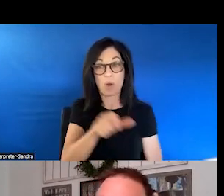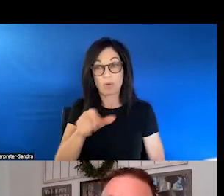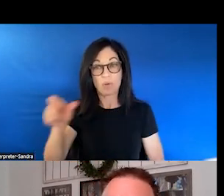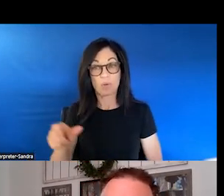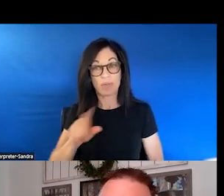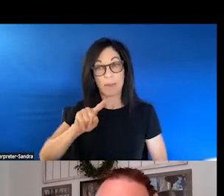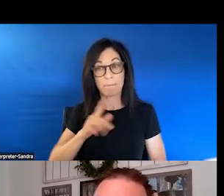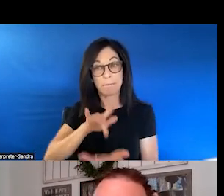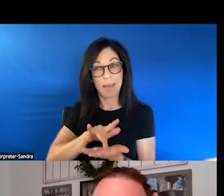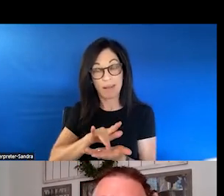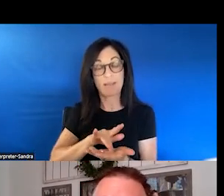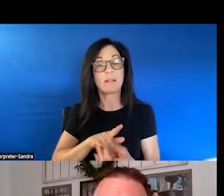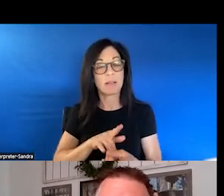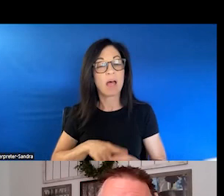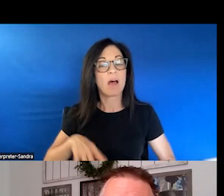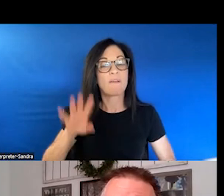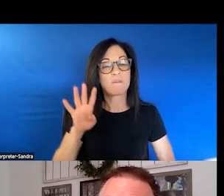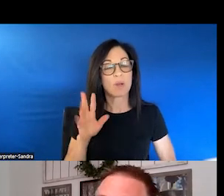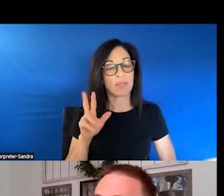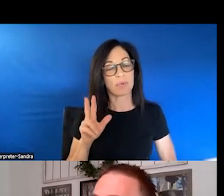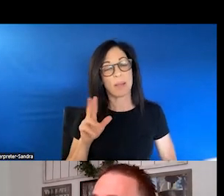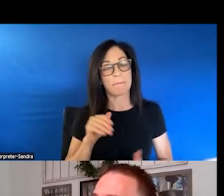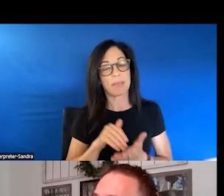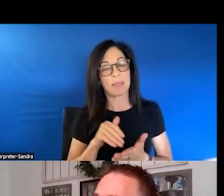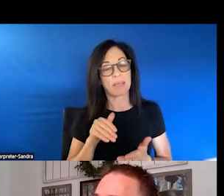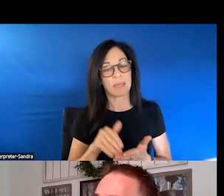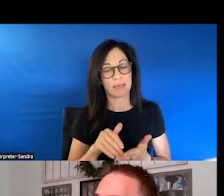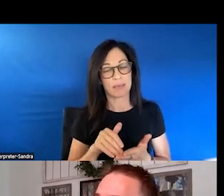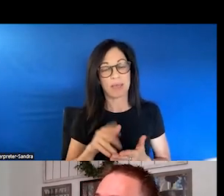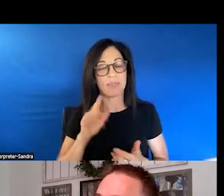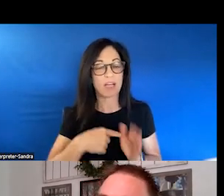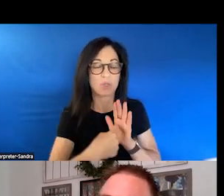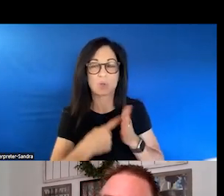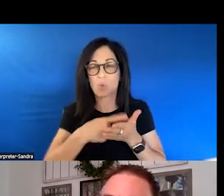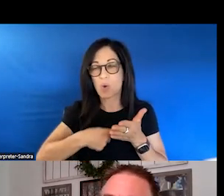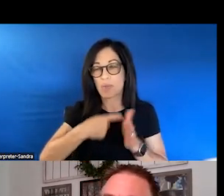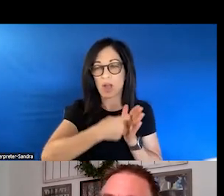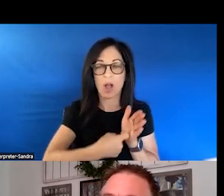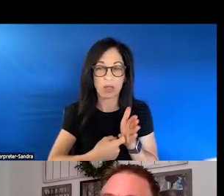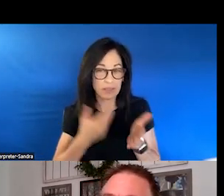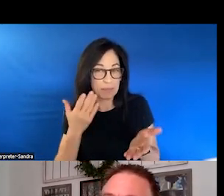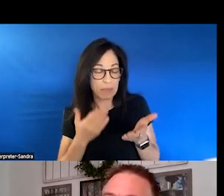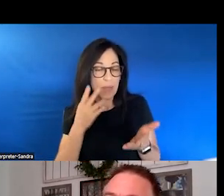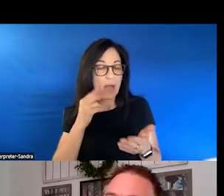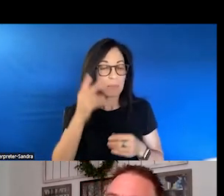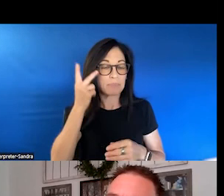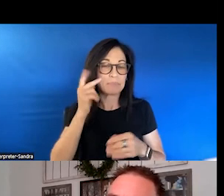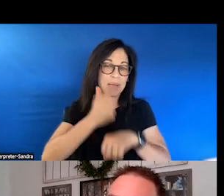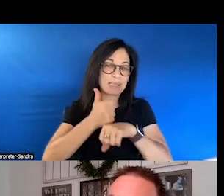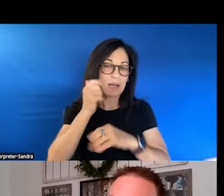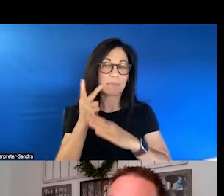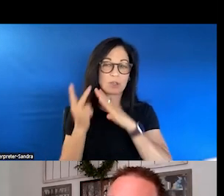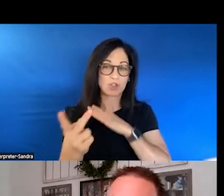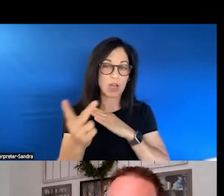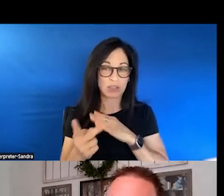million. That's to say what those services might cost you based on the projections and the data that's been put in. And you'll see it